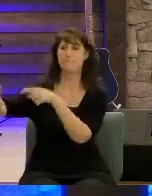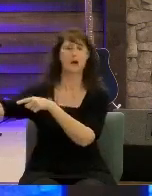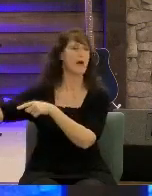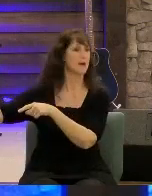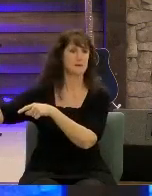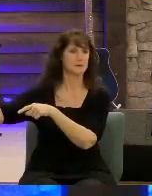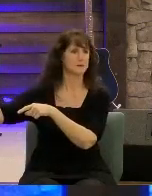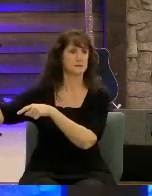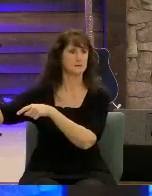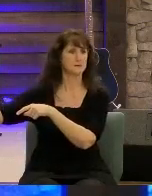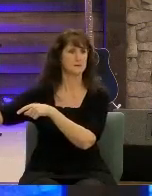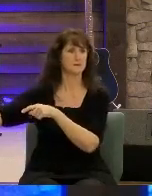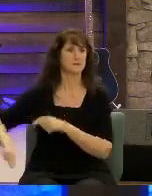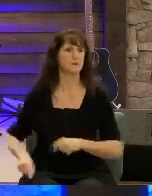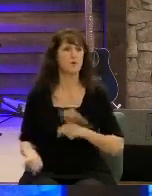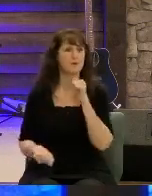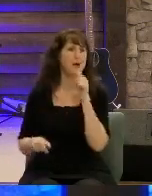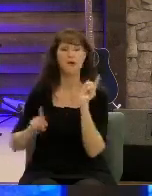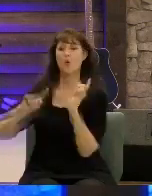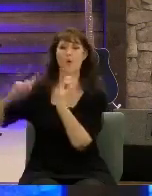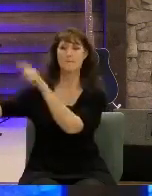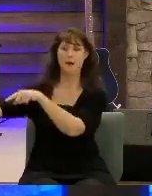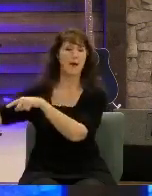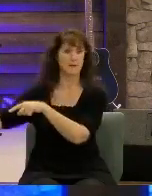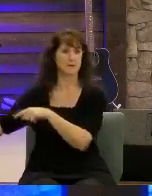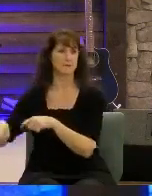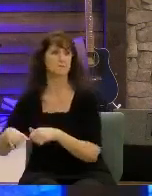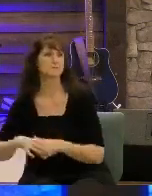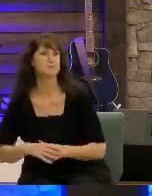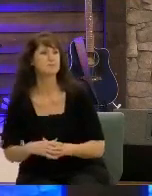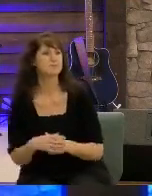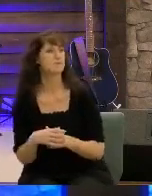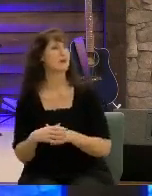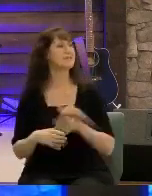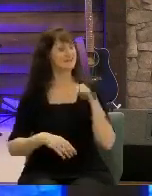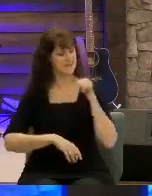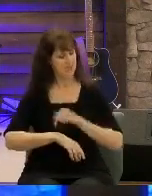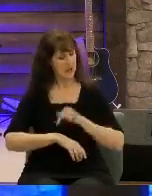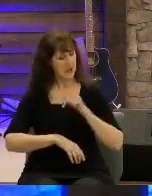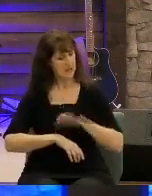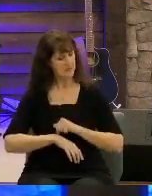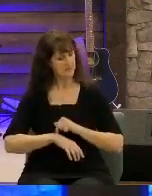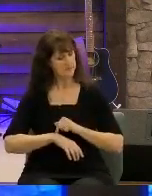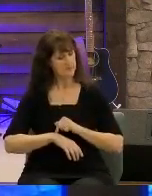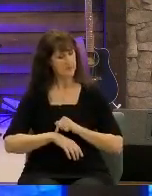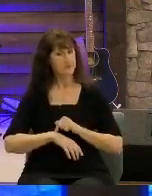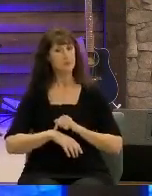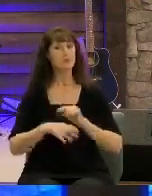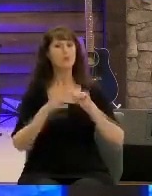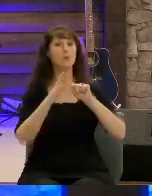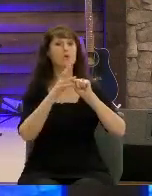Right? We ain't going back. Right? It's time to go into a place,